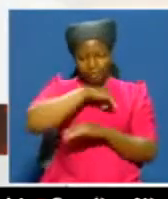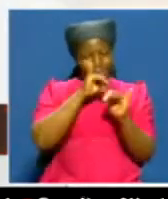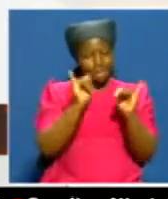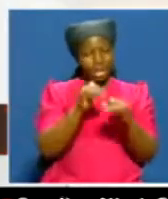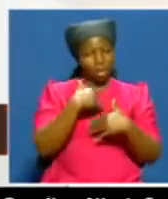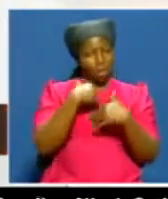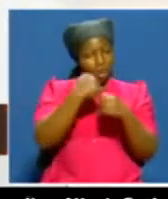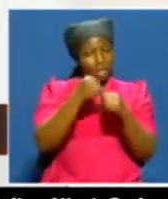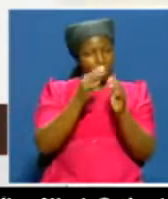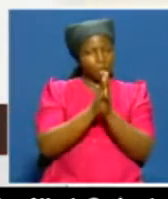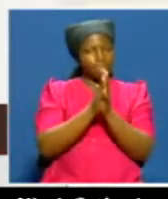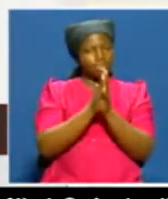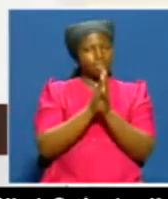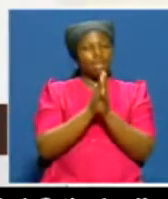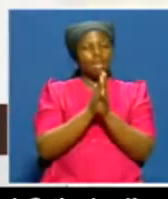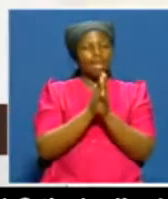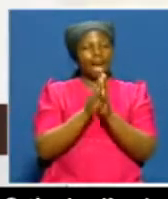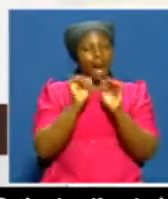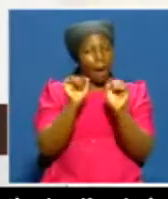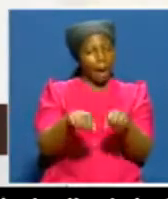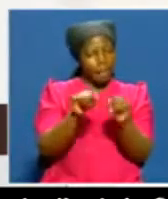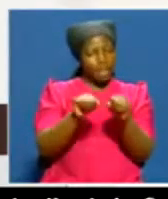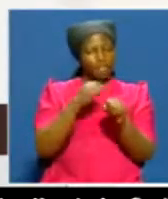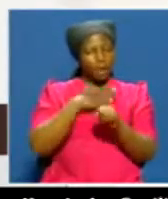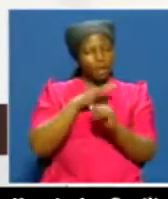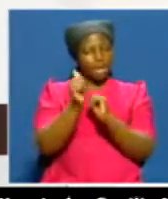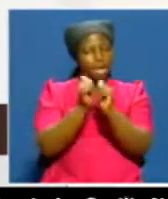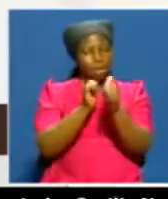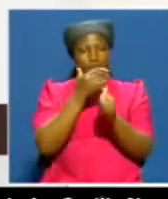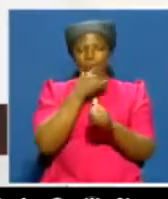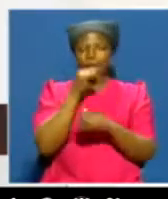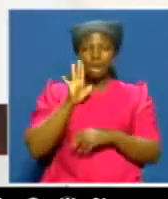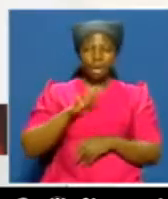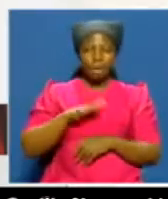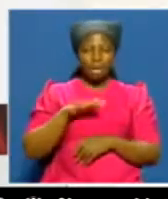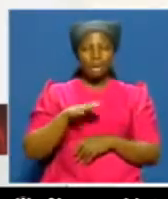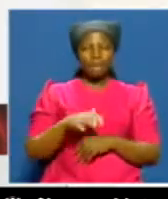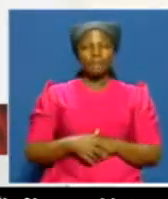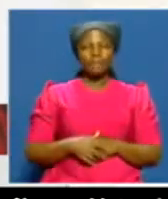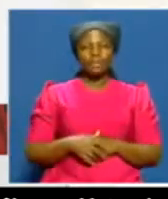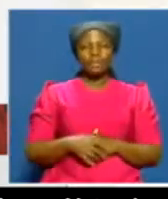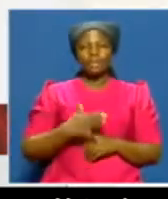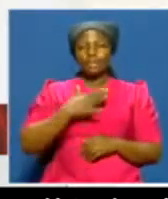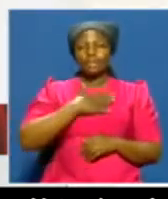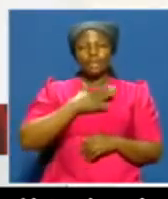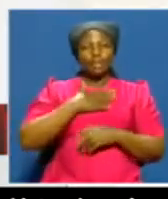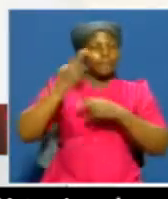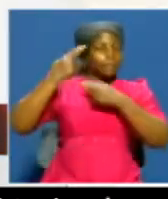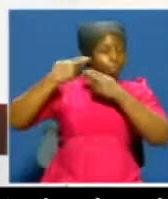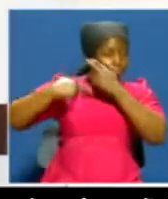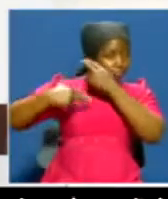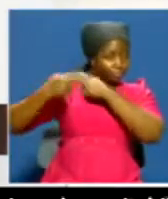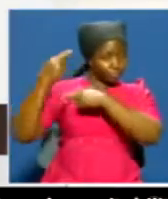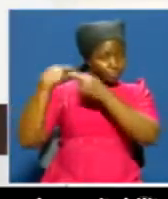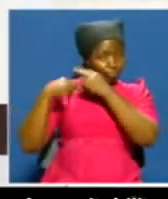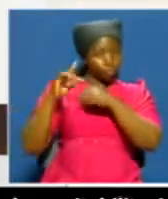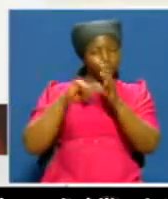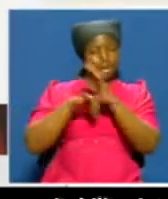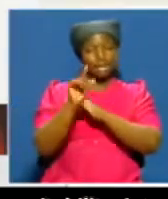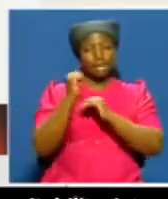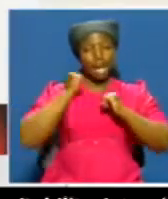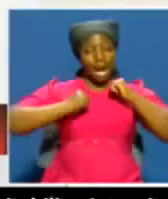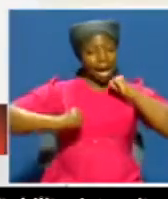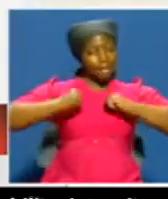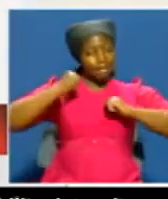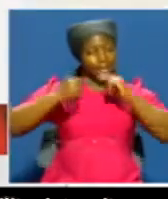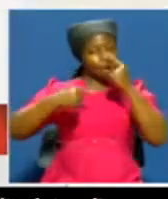our sportsmen and women, and our history in athletic competition is